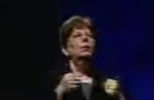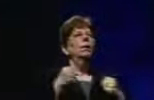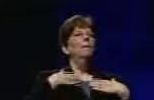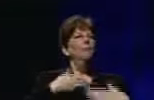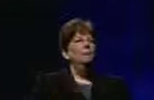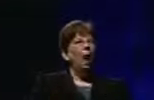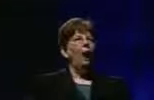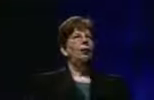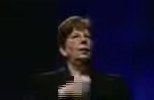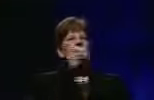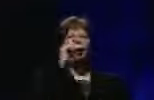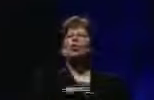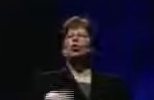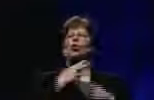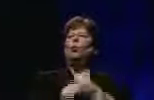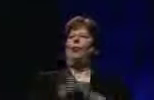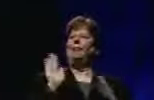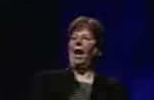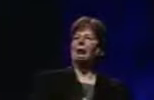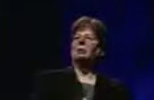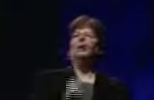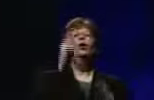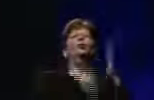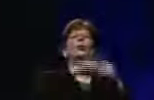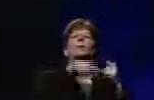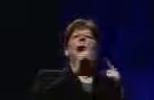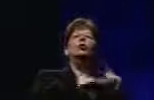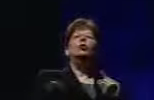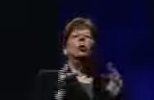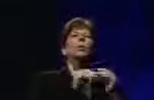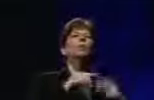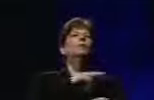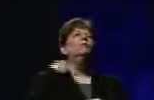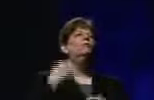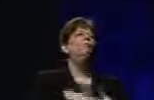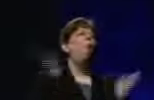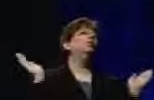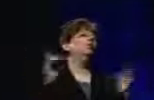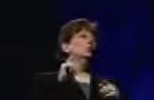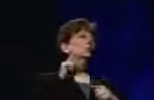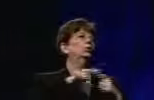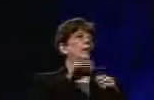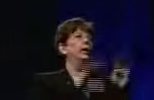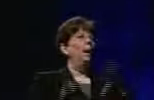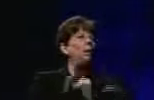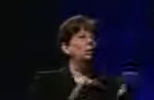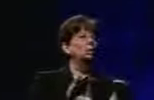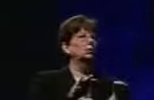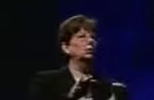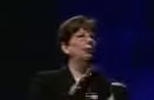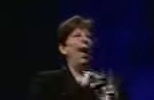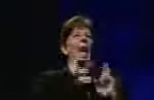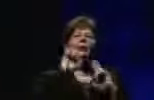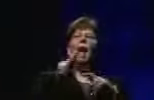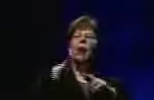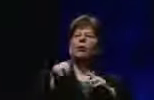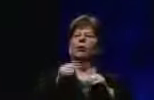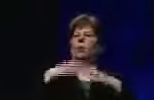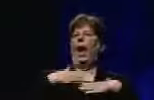weigh so much less. They read about how children can be more vulnerable to those chemicals and to reactions from